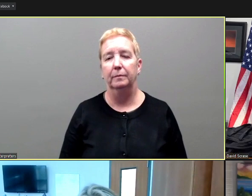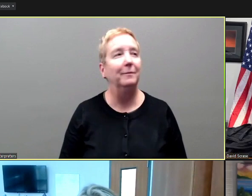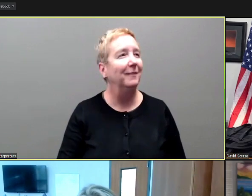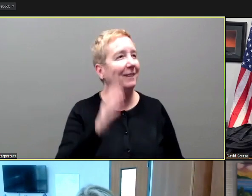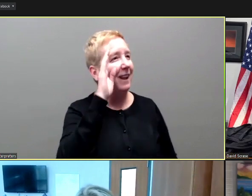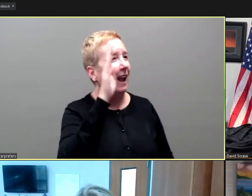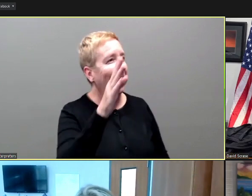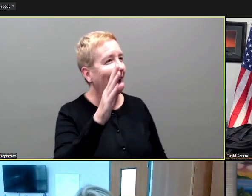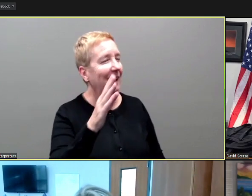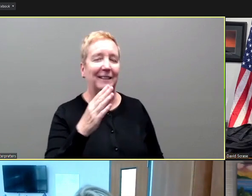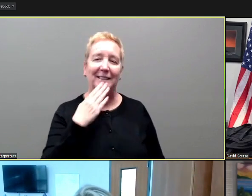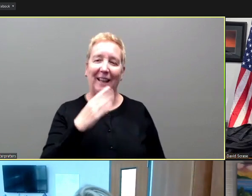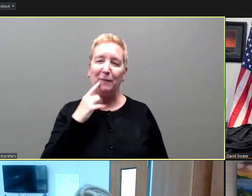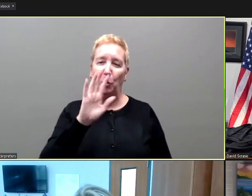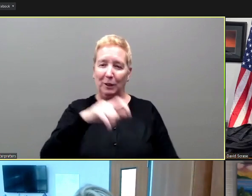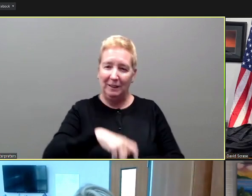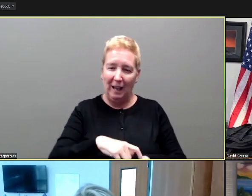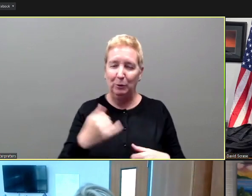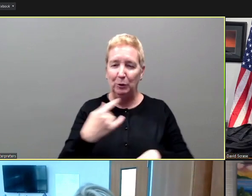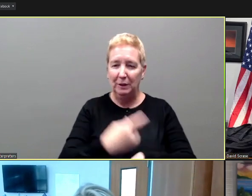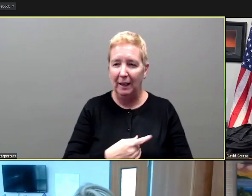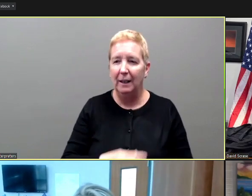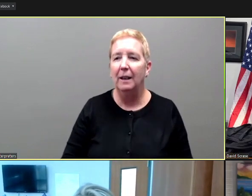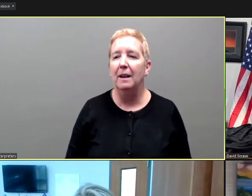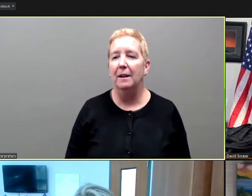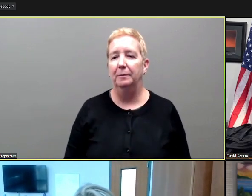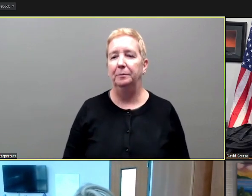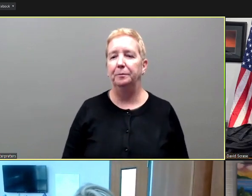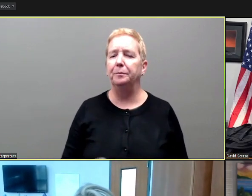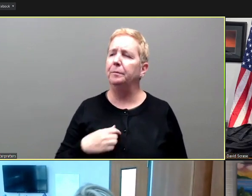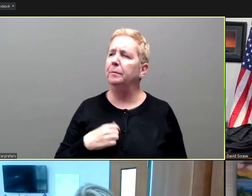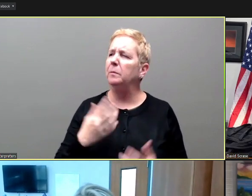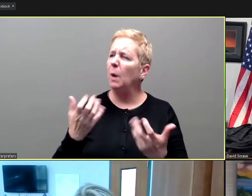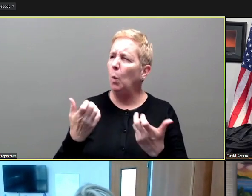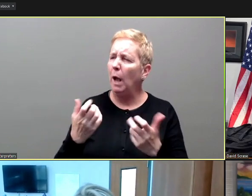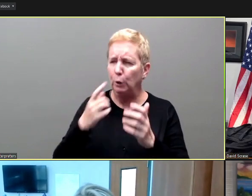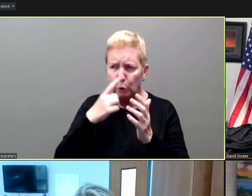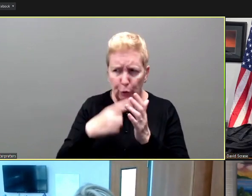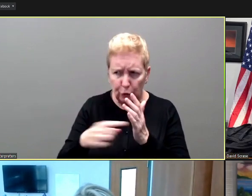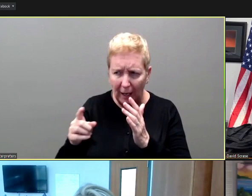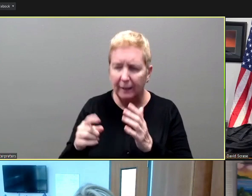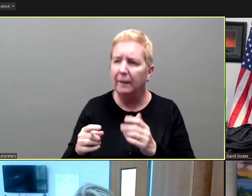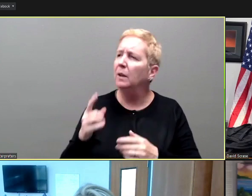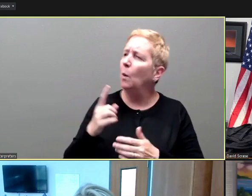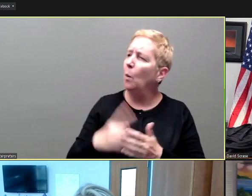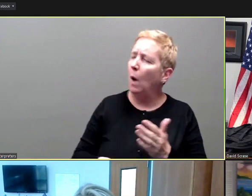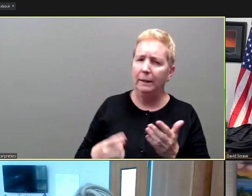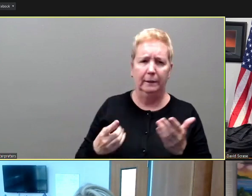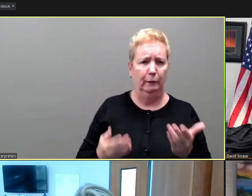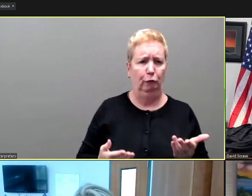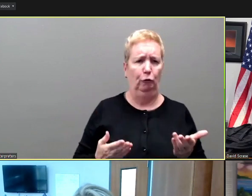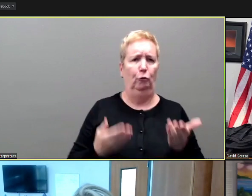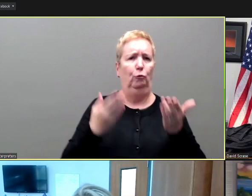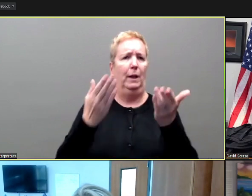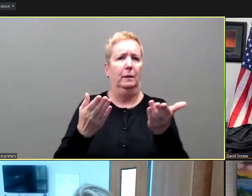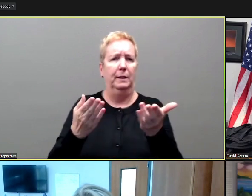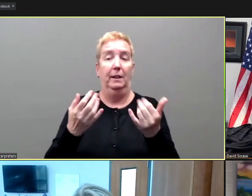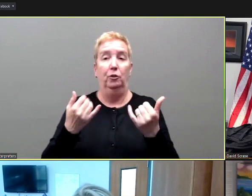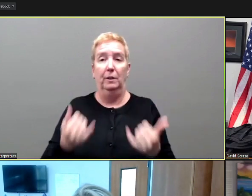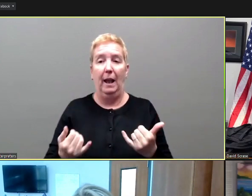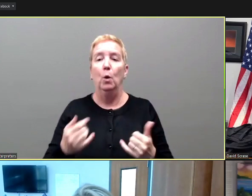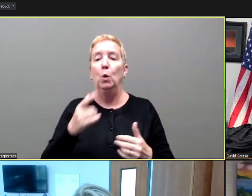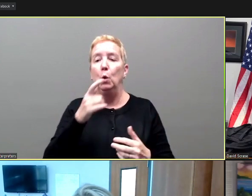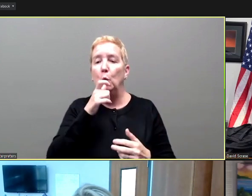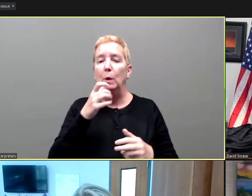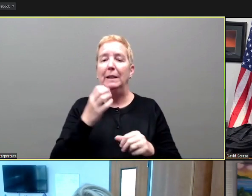everyone. Thanks for taking the time to talk with us. I wanted to clarify what is the recommendation right now for who gets